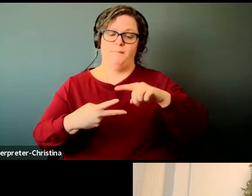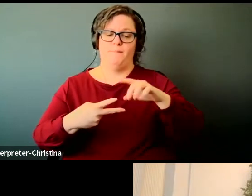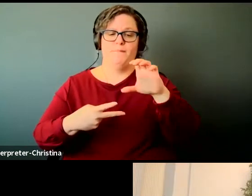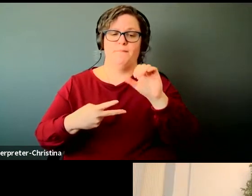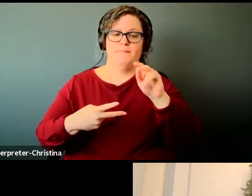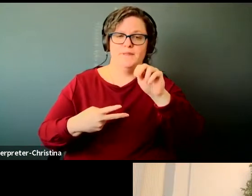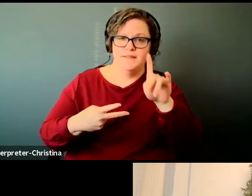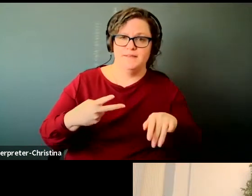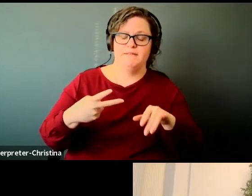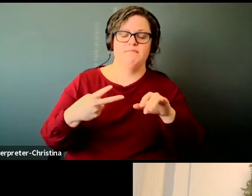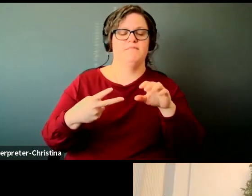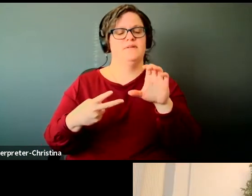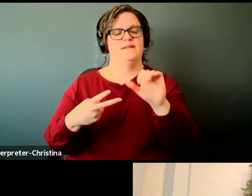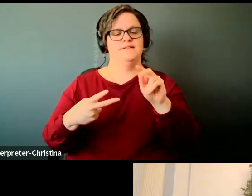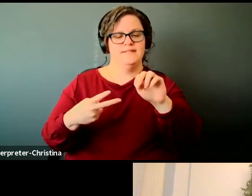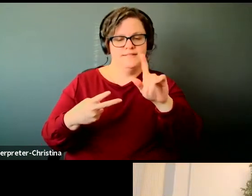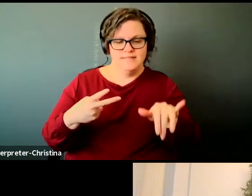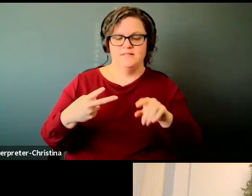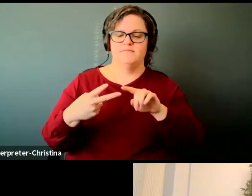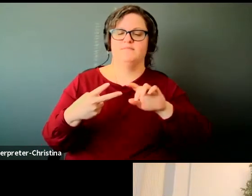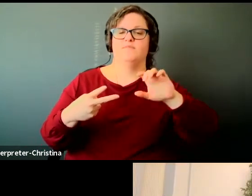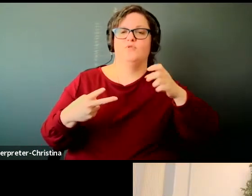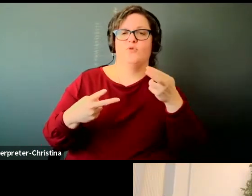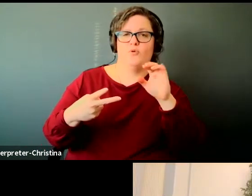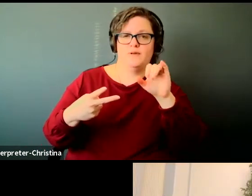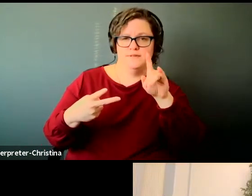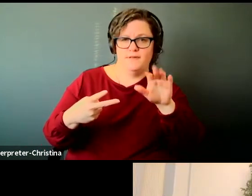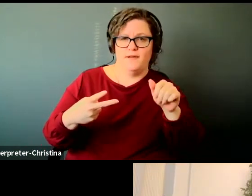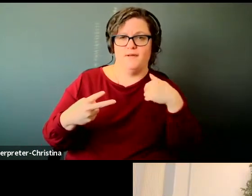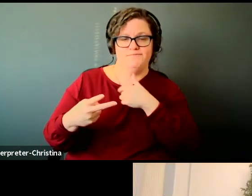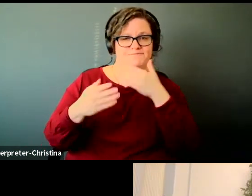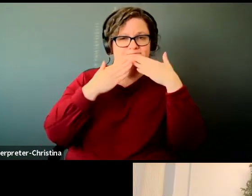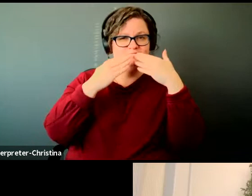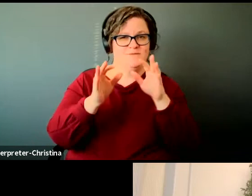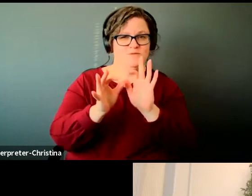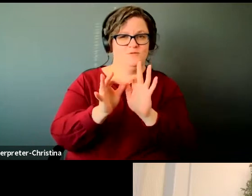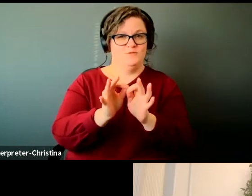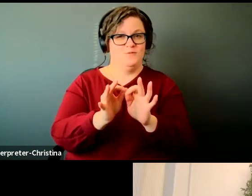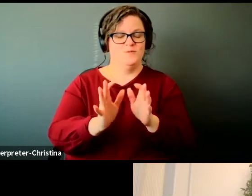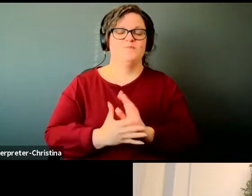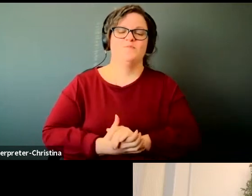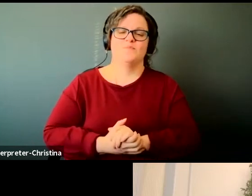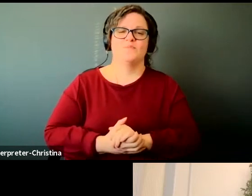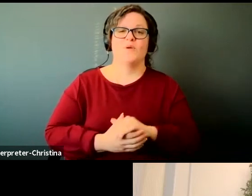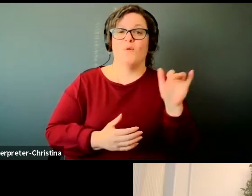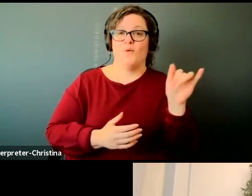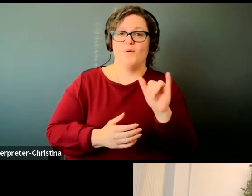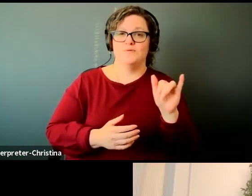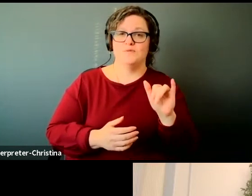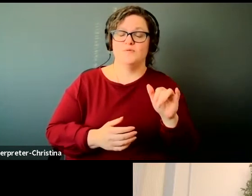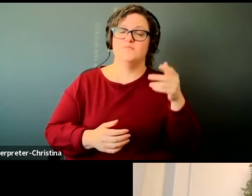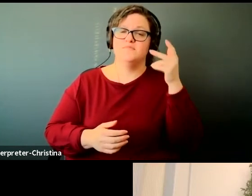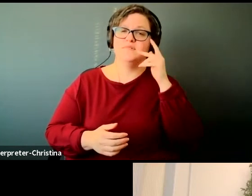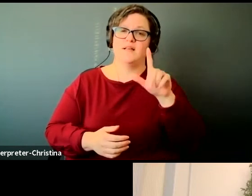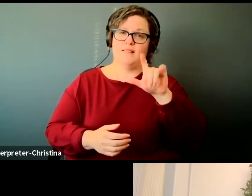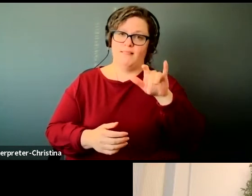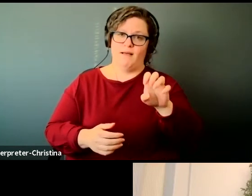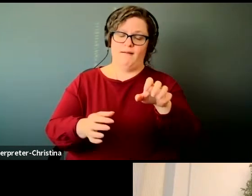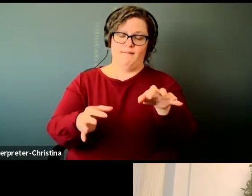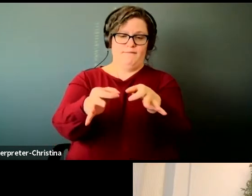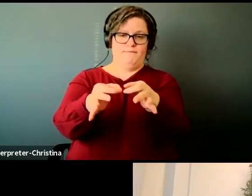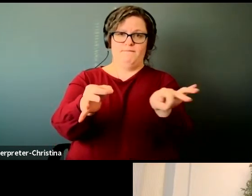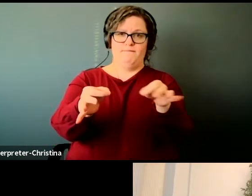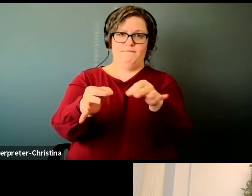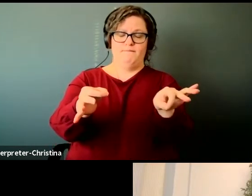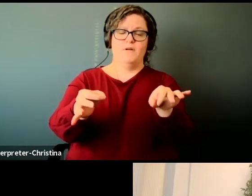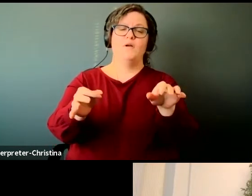Christina, and we are very grateful for their services. We also have live transcription available, which you can turn on or off